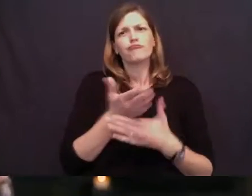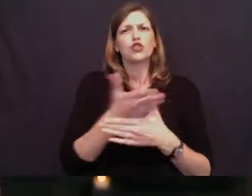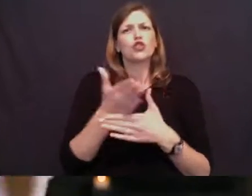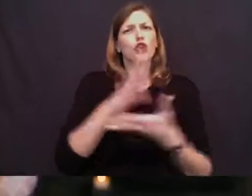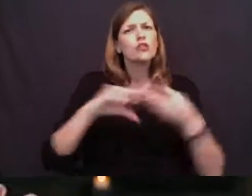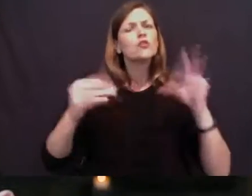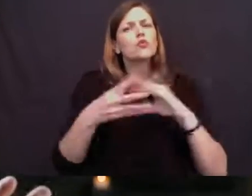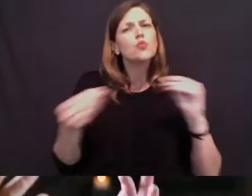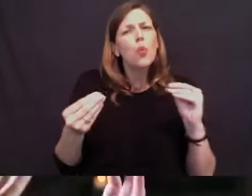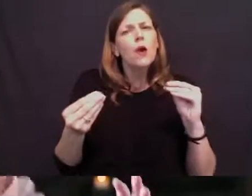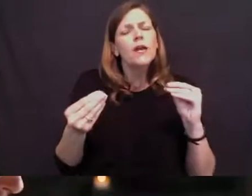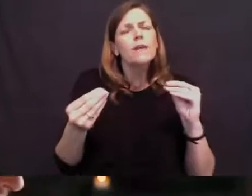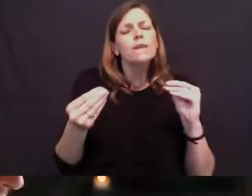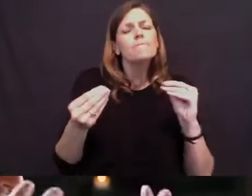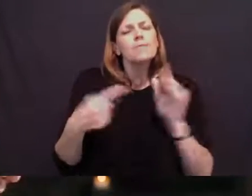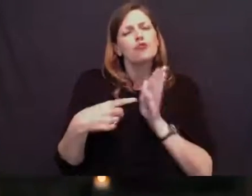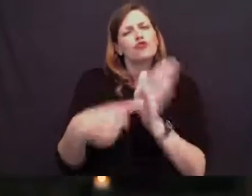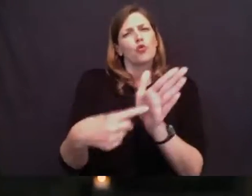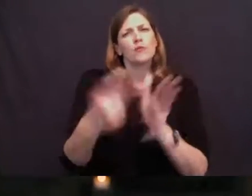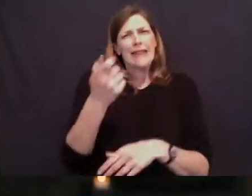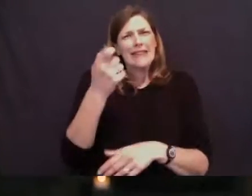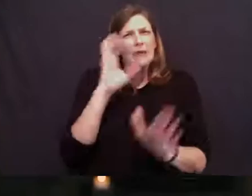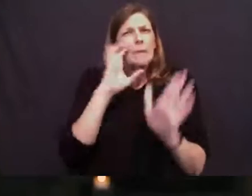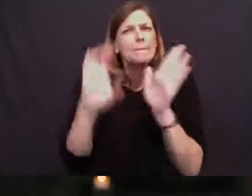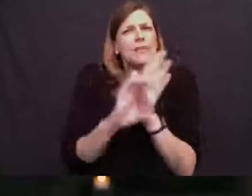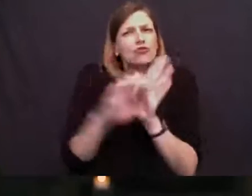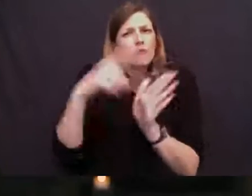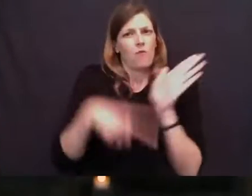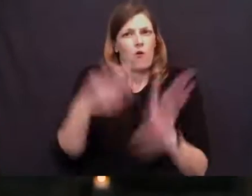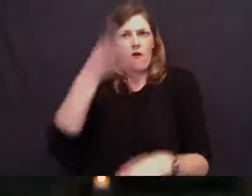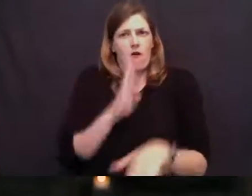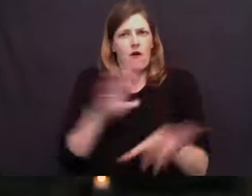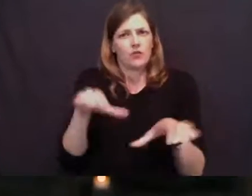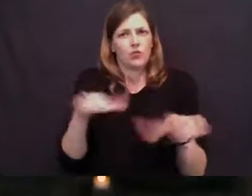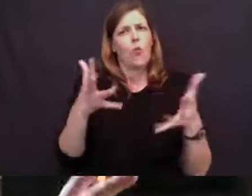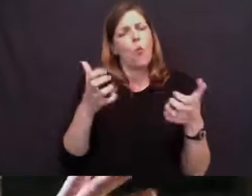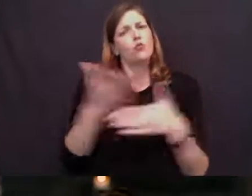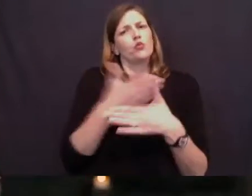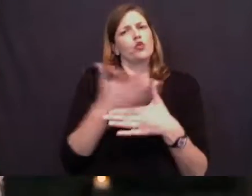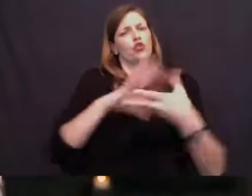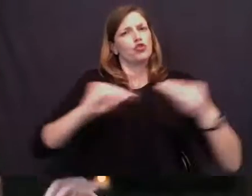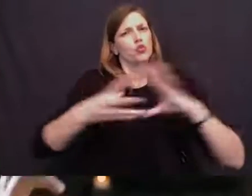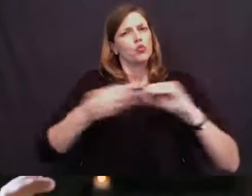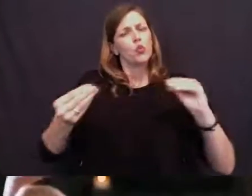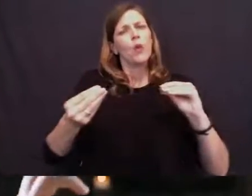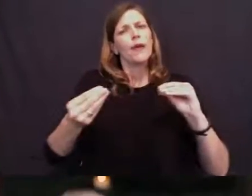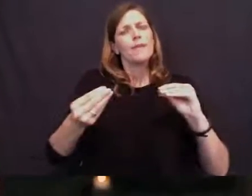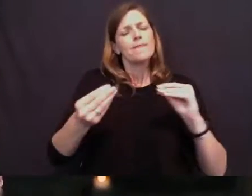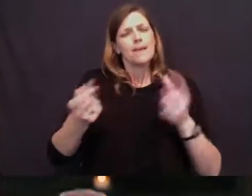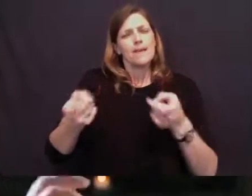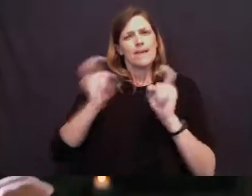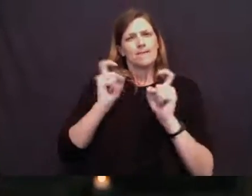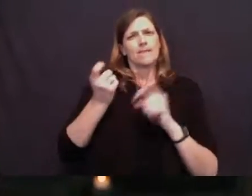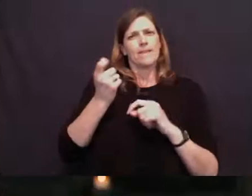a snapshot of what God is doing. I want to share with you a story that not only gives us insight into